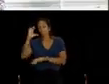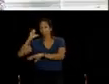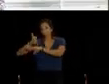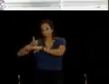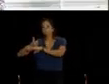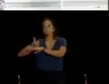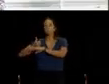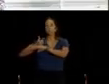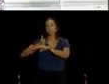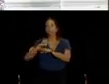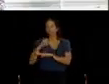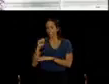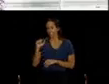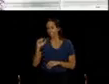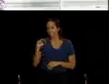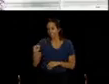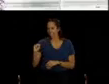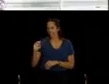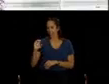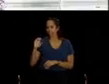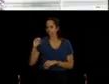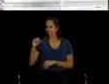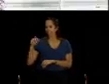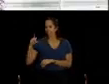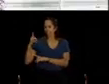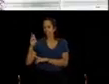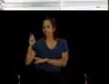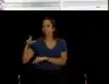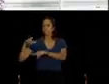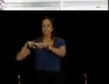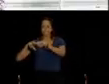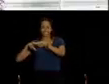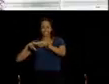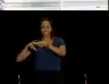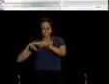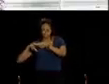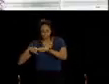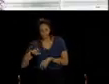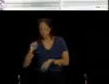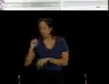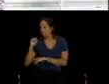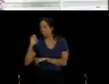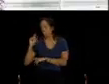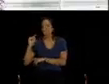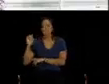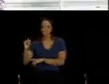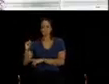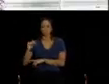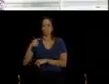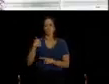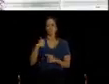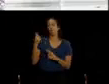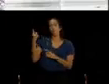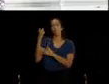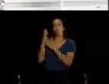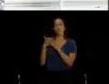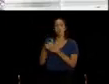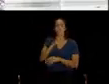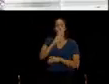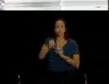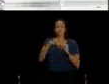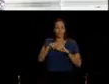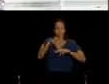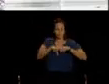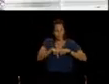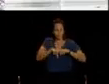And Sam Supersedes happened because there's an essay in The Pretty One where I talk about chairs. Now, as a disabled